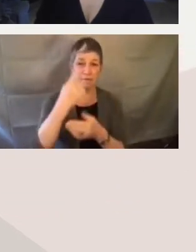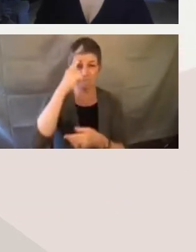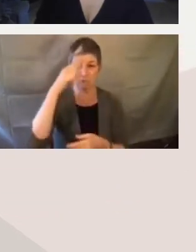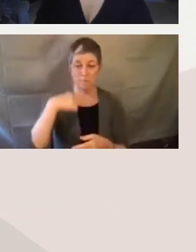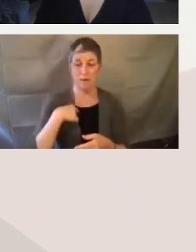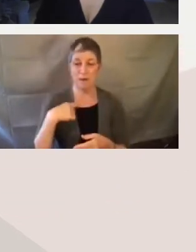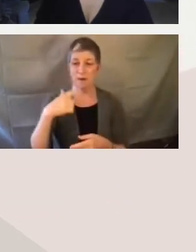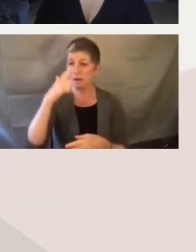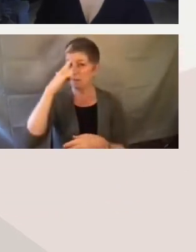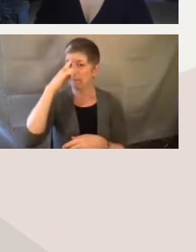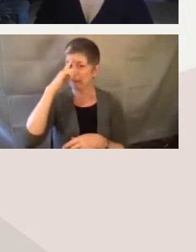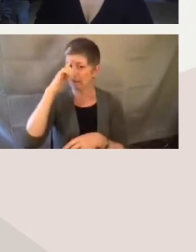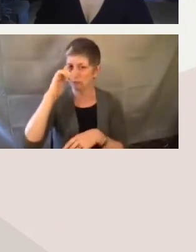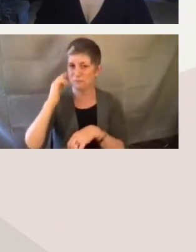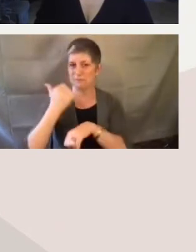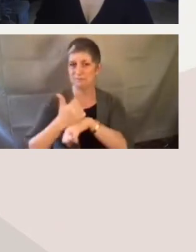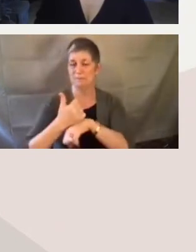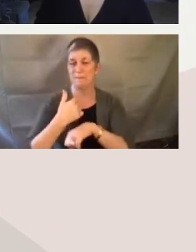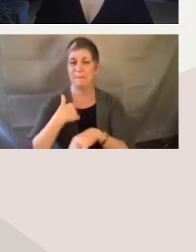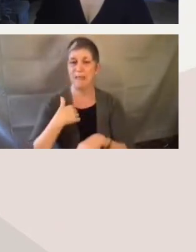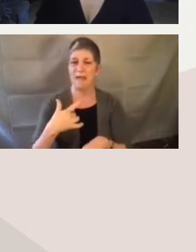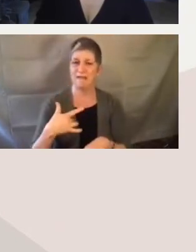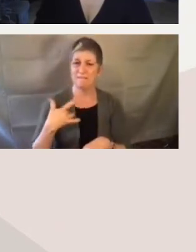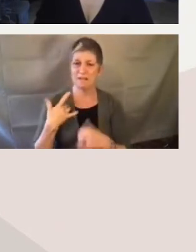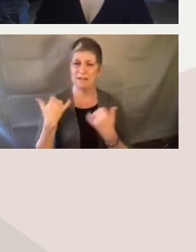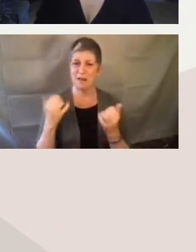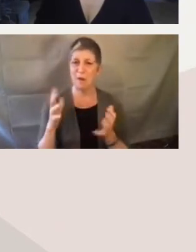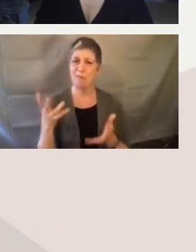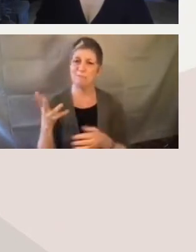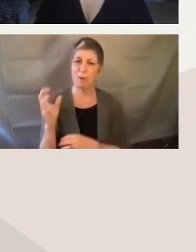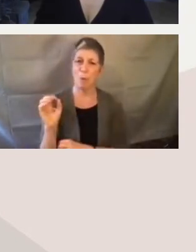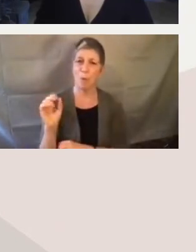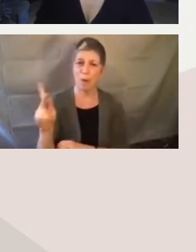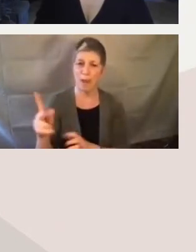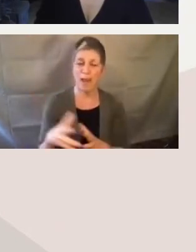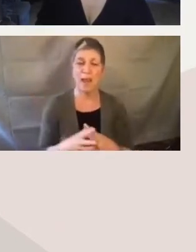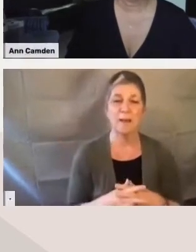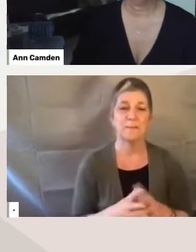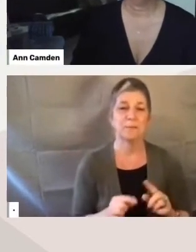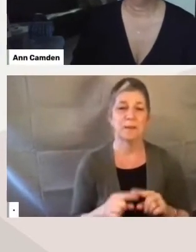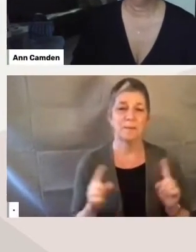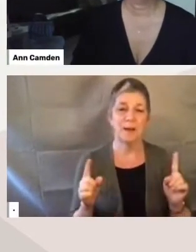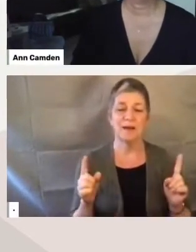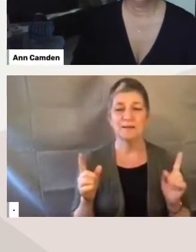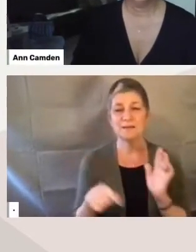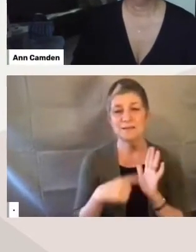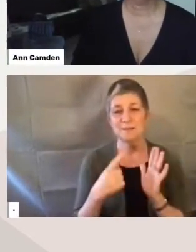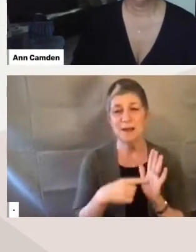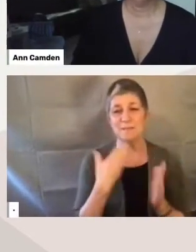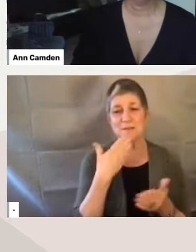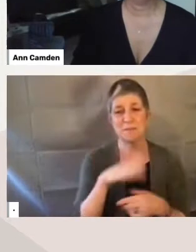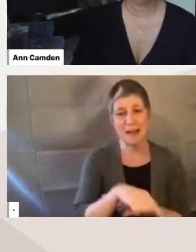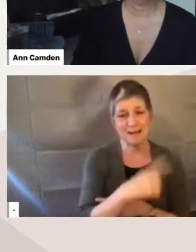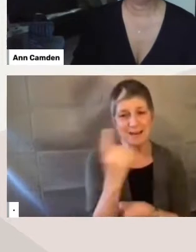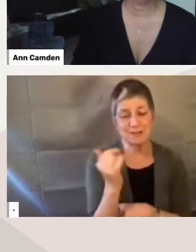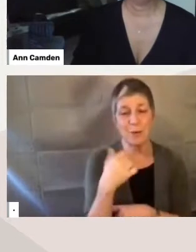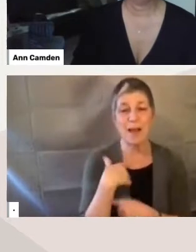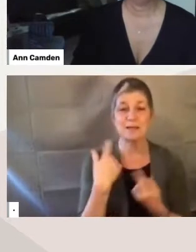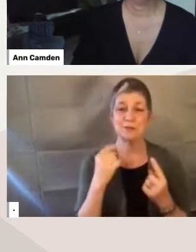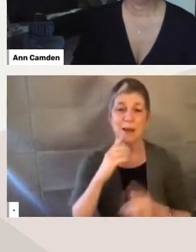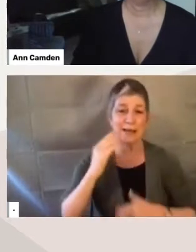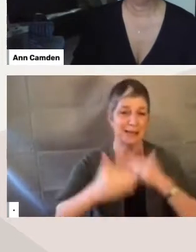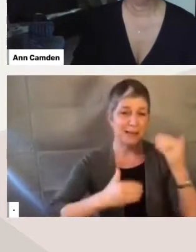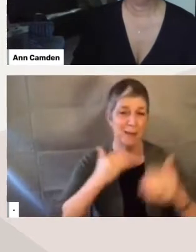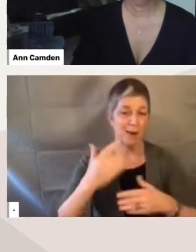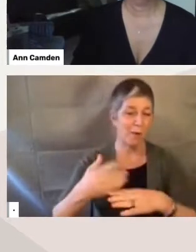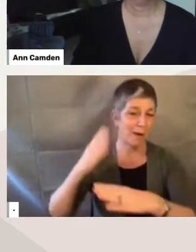like I'm somewhat okay, but I have my days. So I just try to keep on going and just blocking